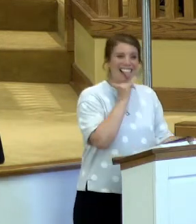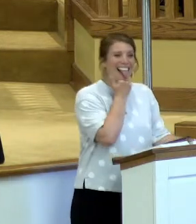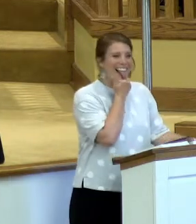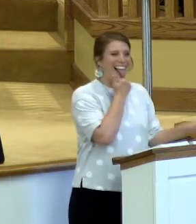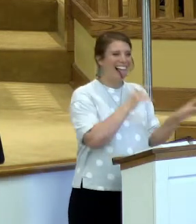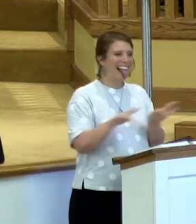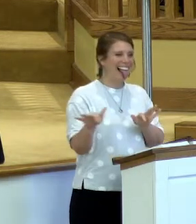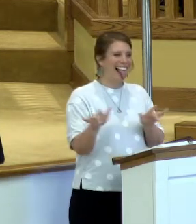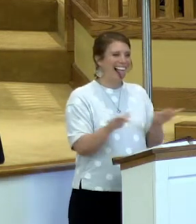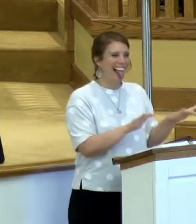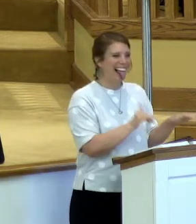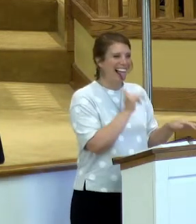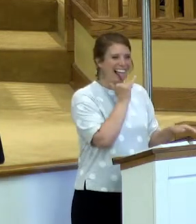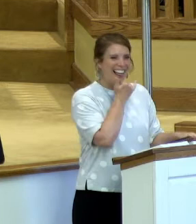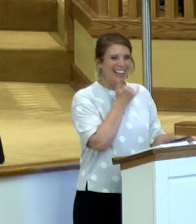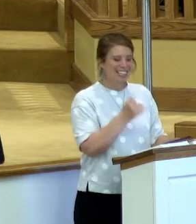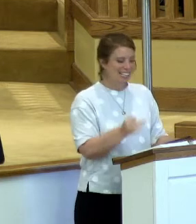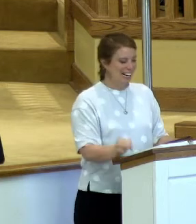Amen. It's all good.